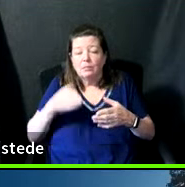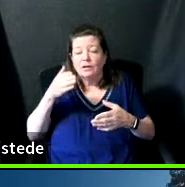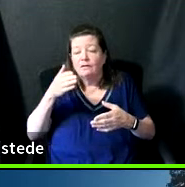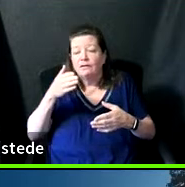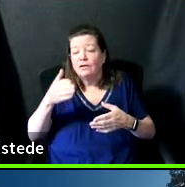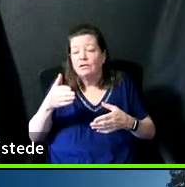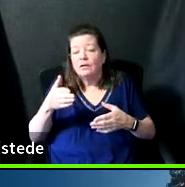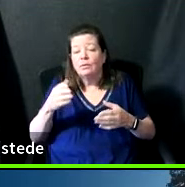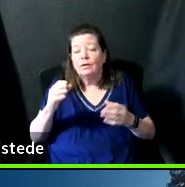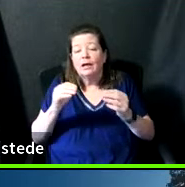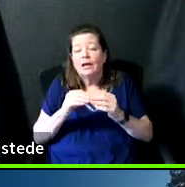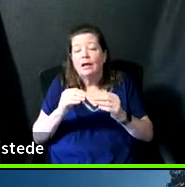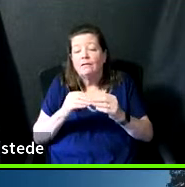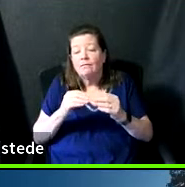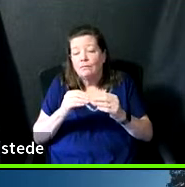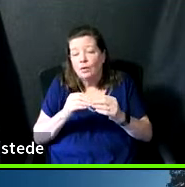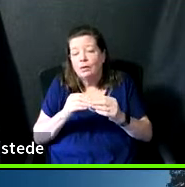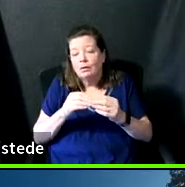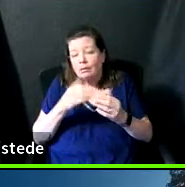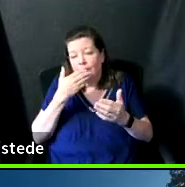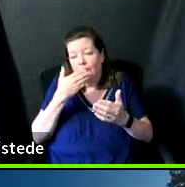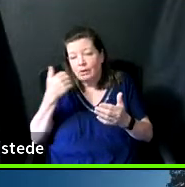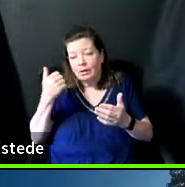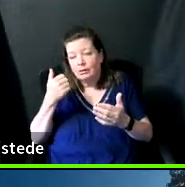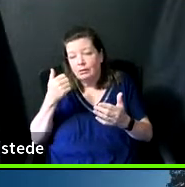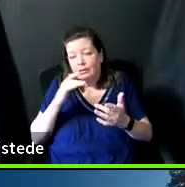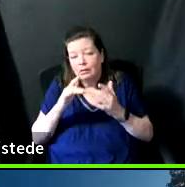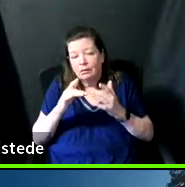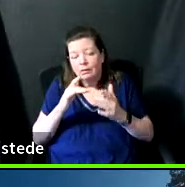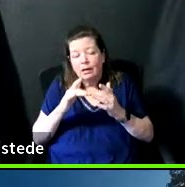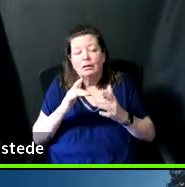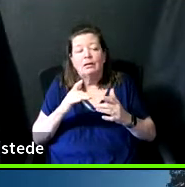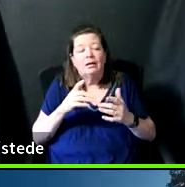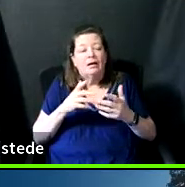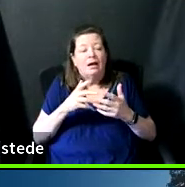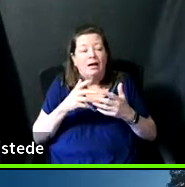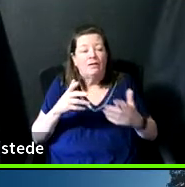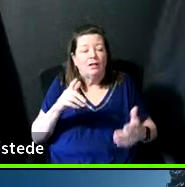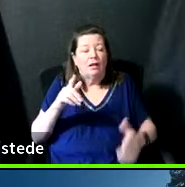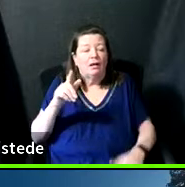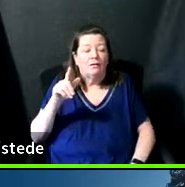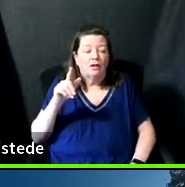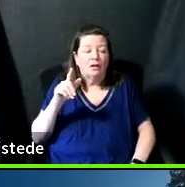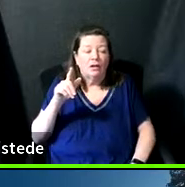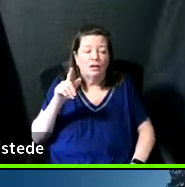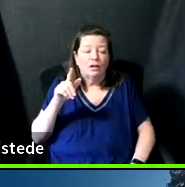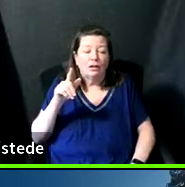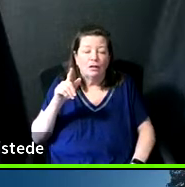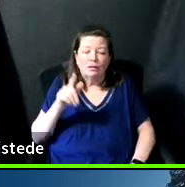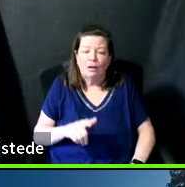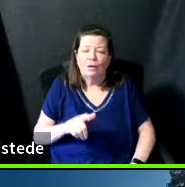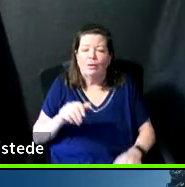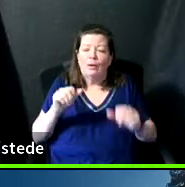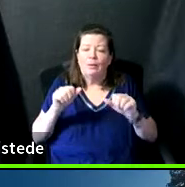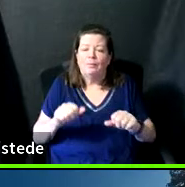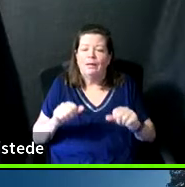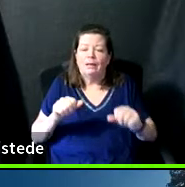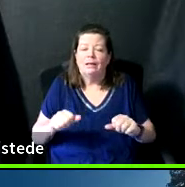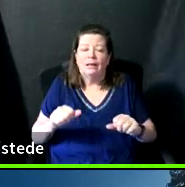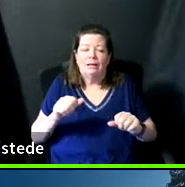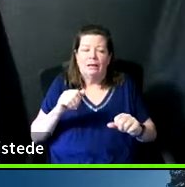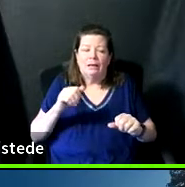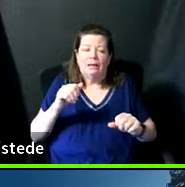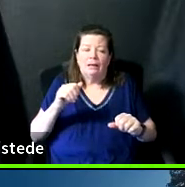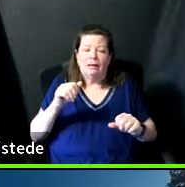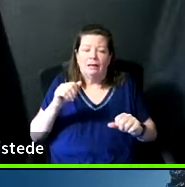more reliability. I'm have a lot of low ability on the transmission here in